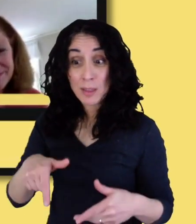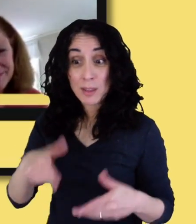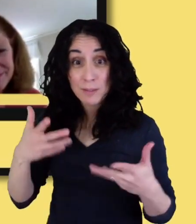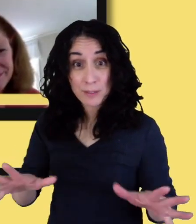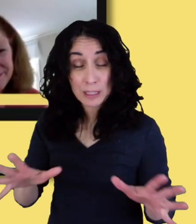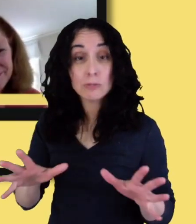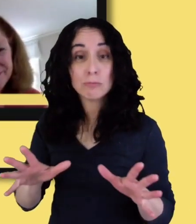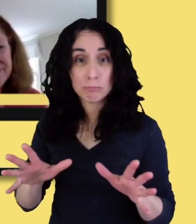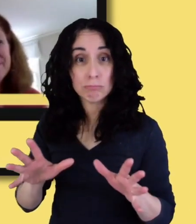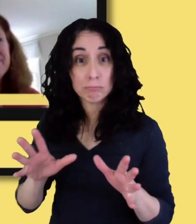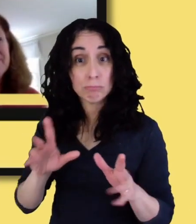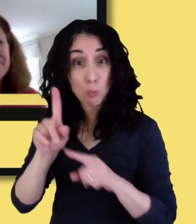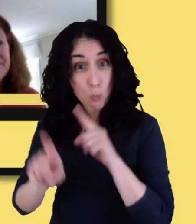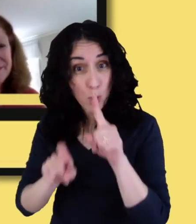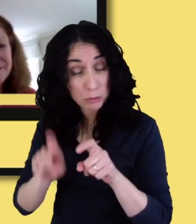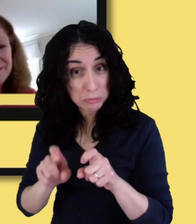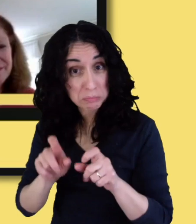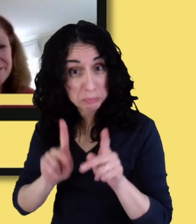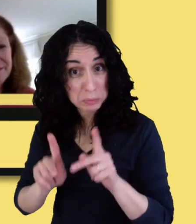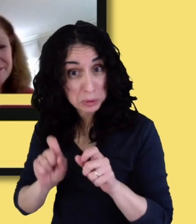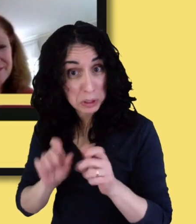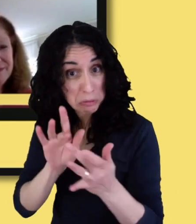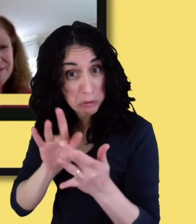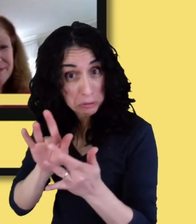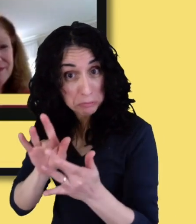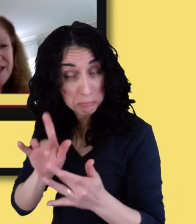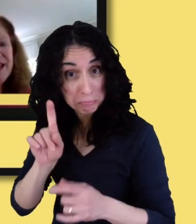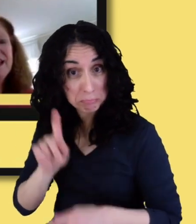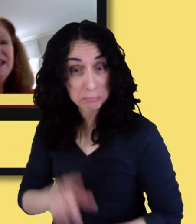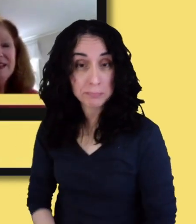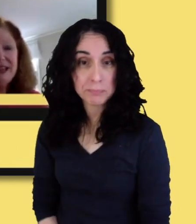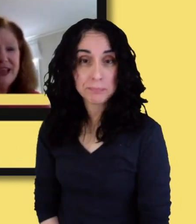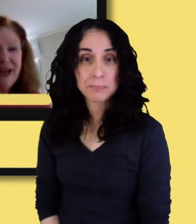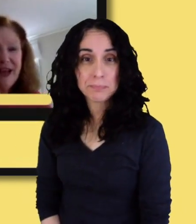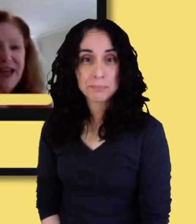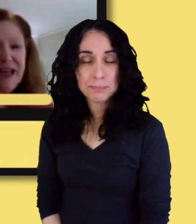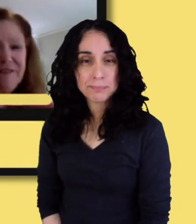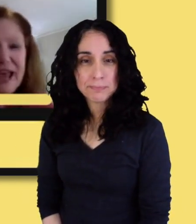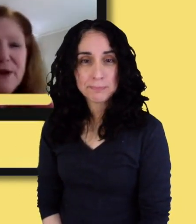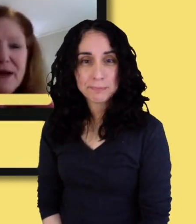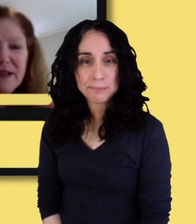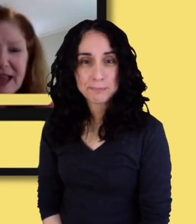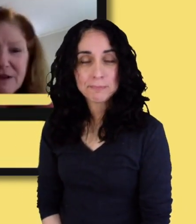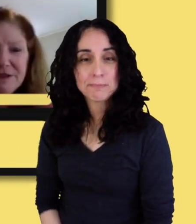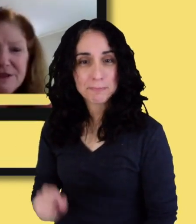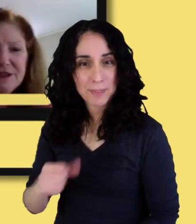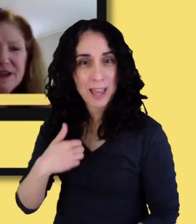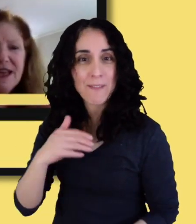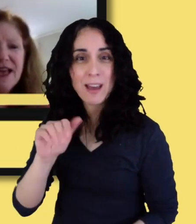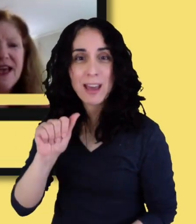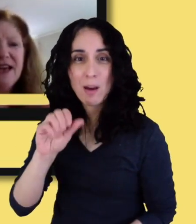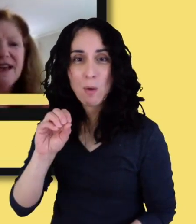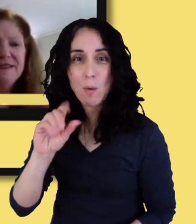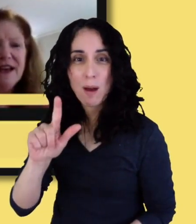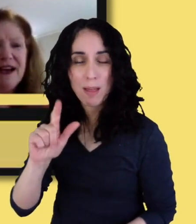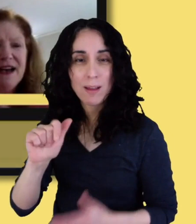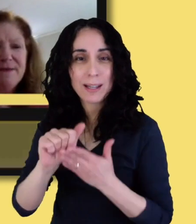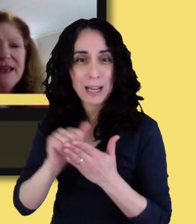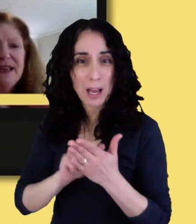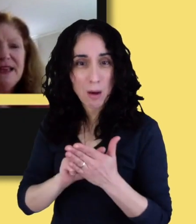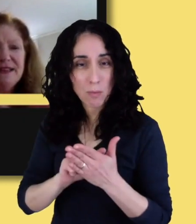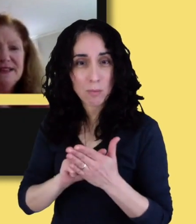live is over, is there any way that they could contact you? Yes, I have an AOL account,